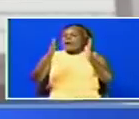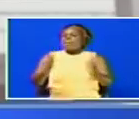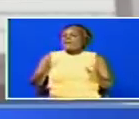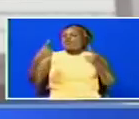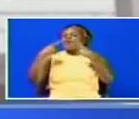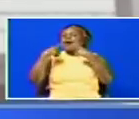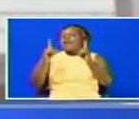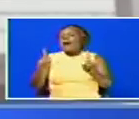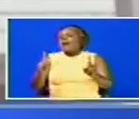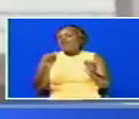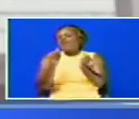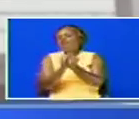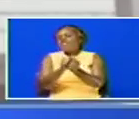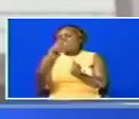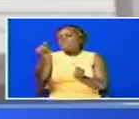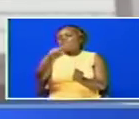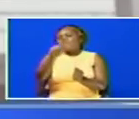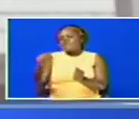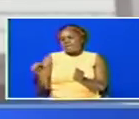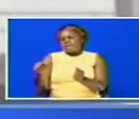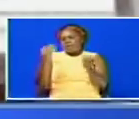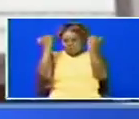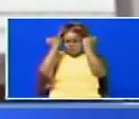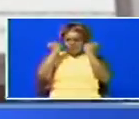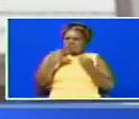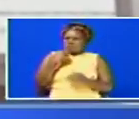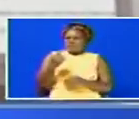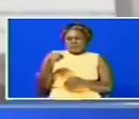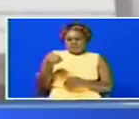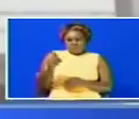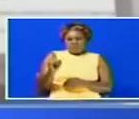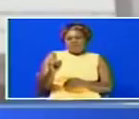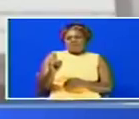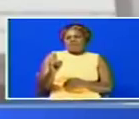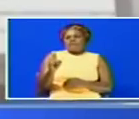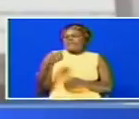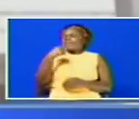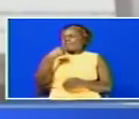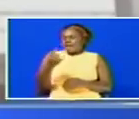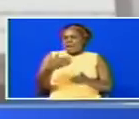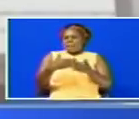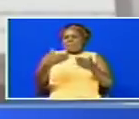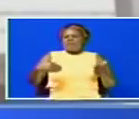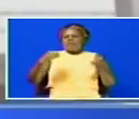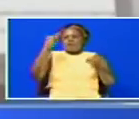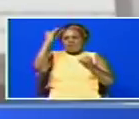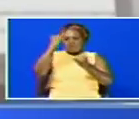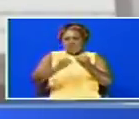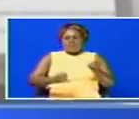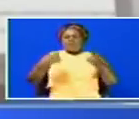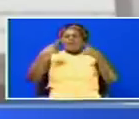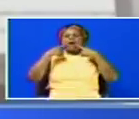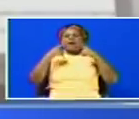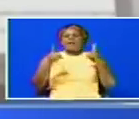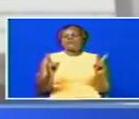announce the results with those errors? And in his ruling, then the court says it is something he will have to note before making the final